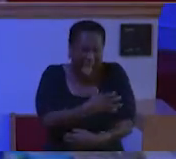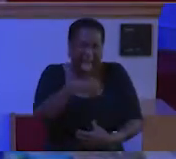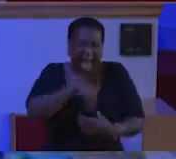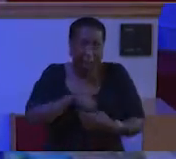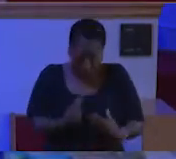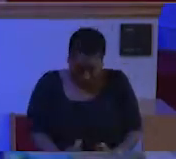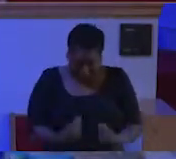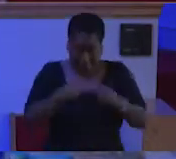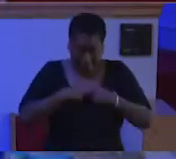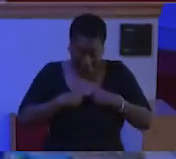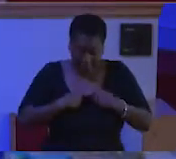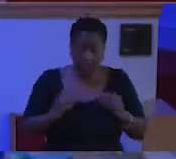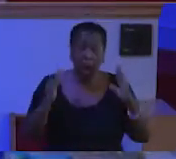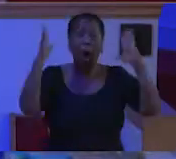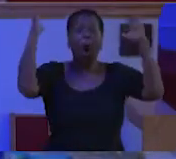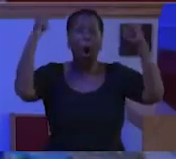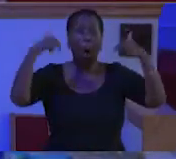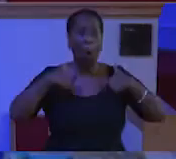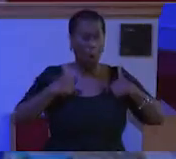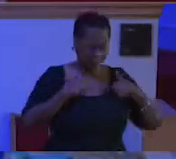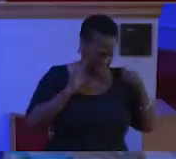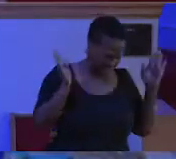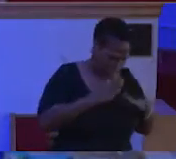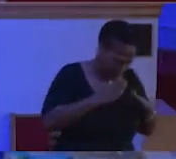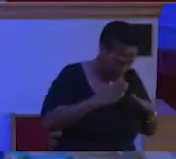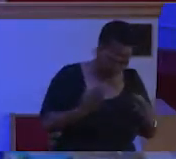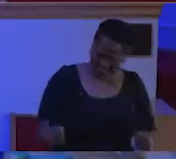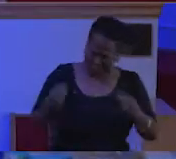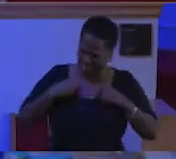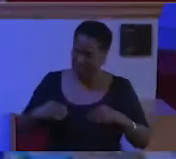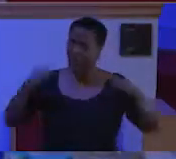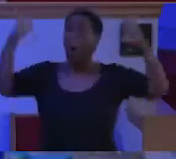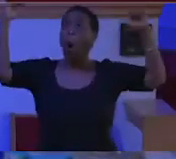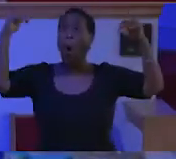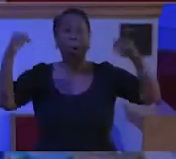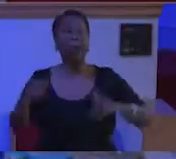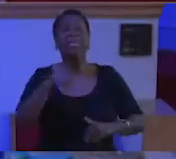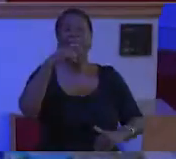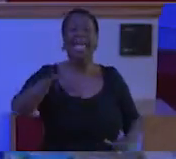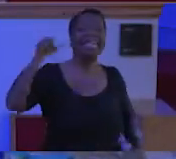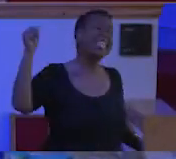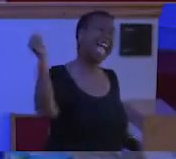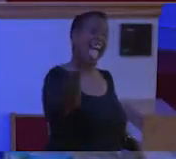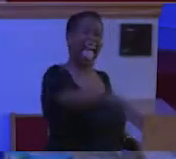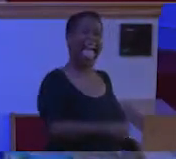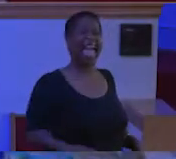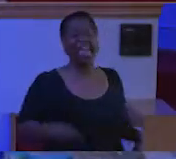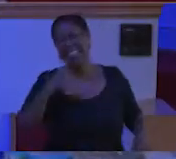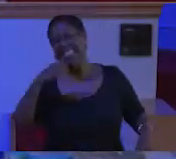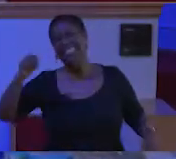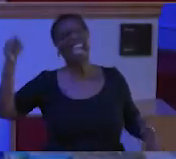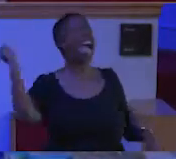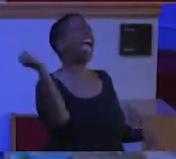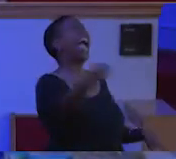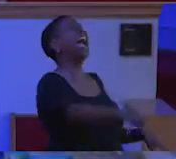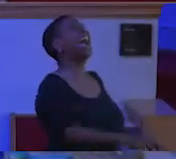hope in the time of trouble. Say yes.